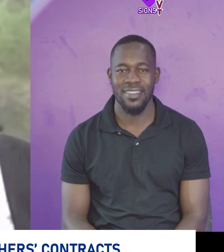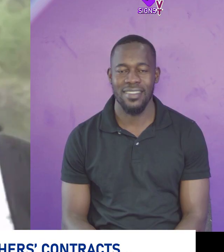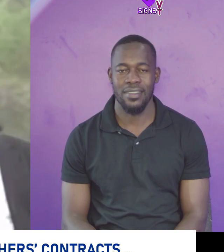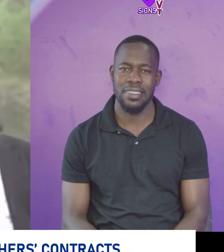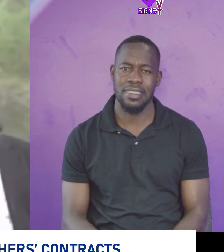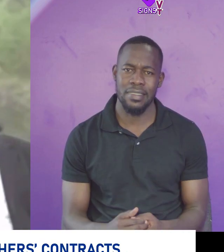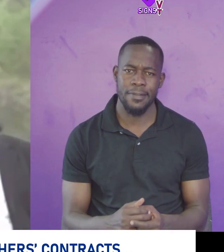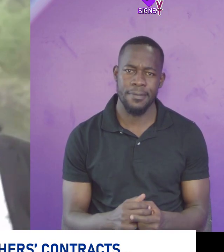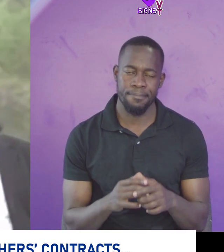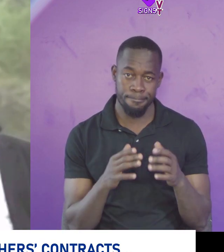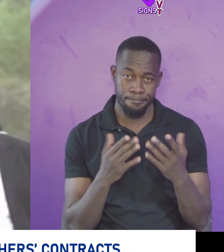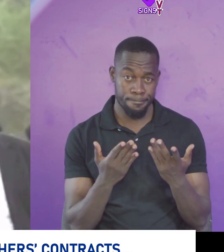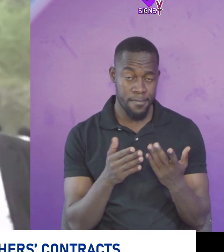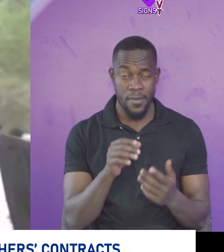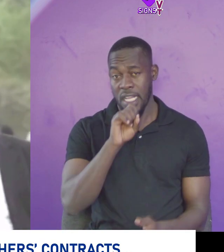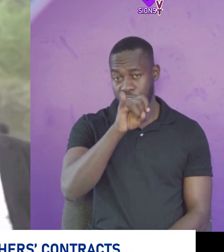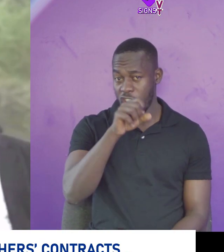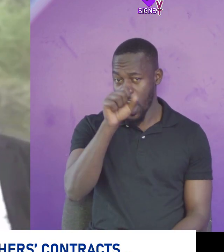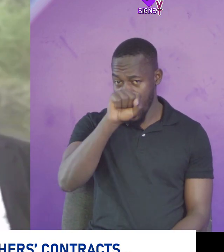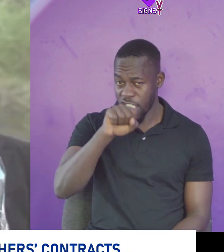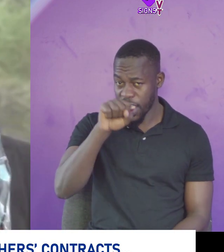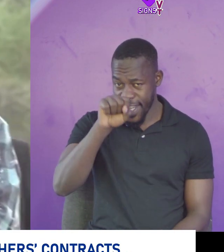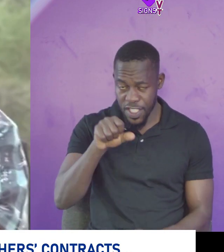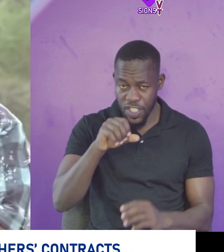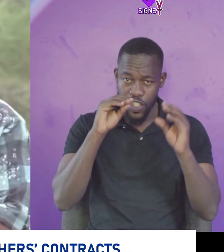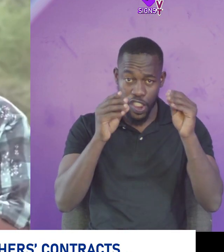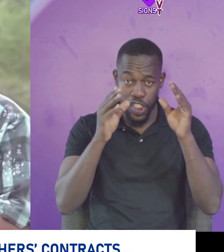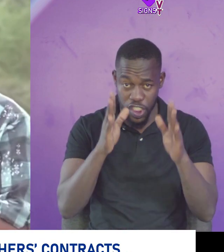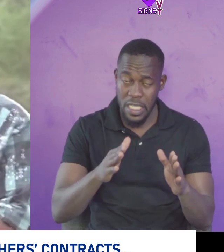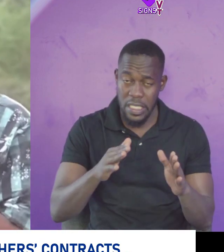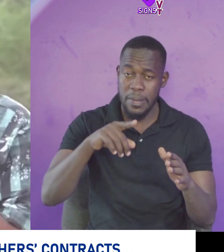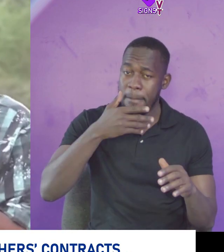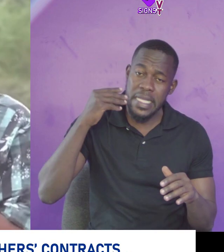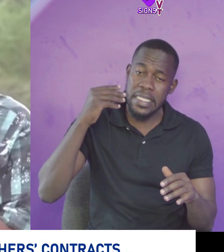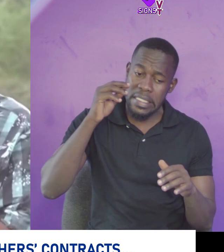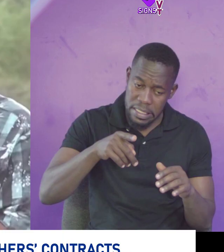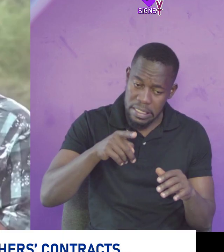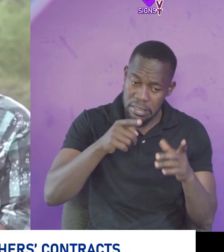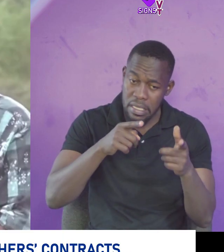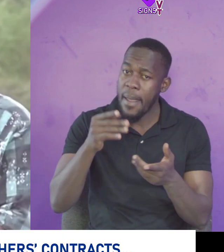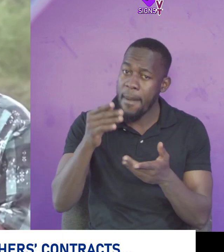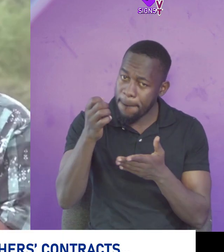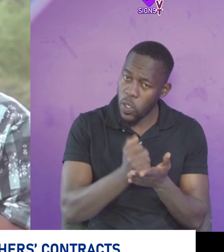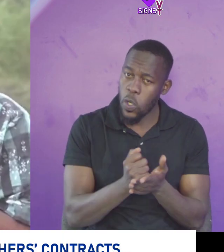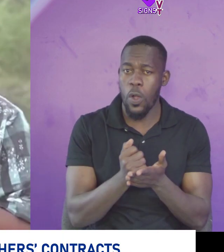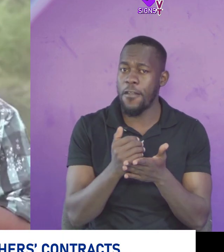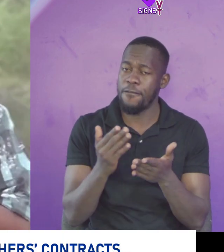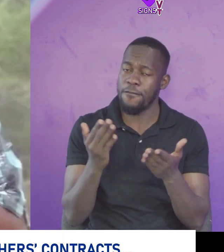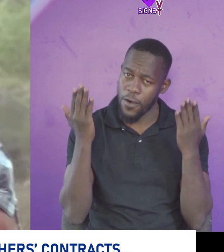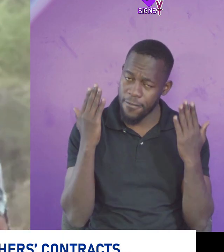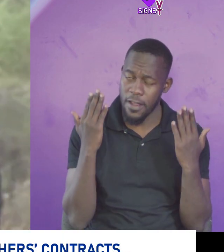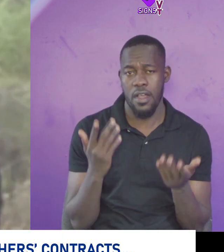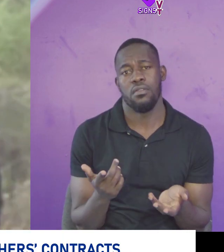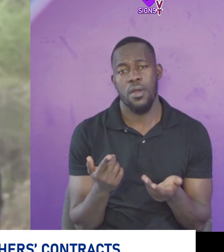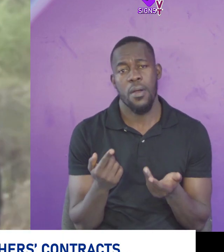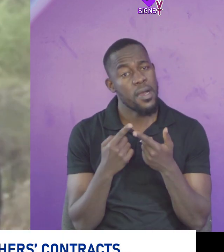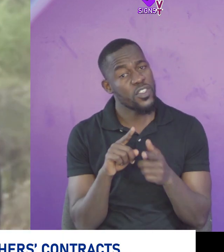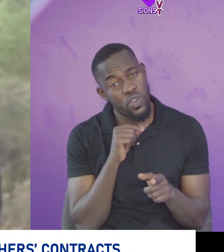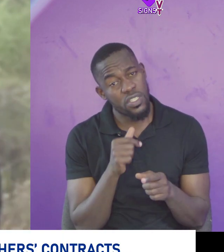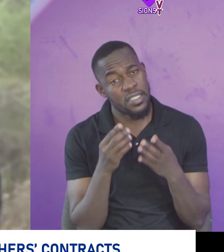The JSS teachers to be employed on permanent and pensionable is not a walk in the park. Sio kitu ya kusema kwa chukua